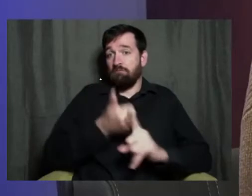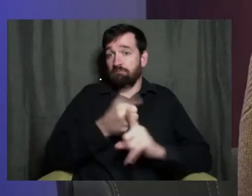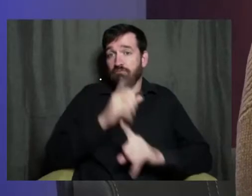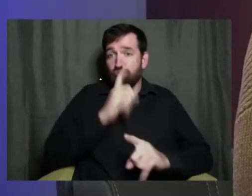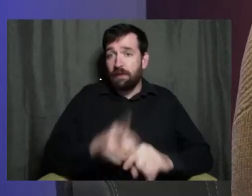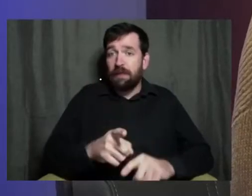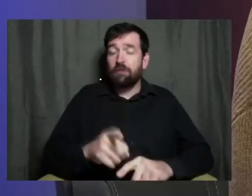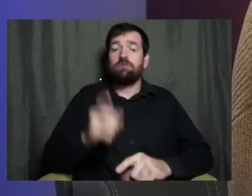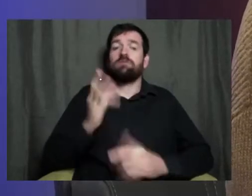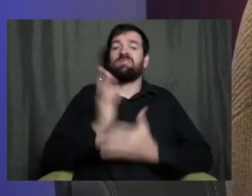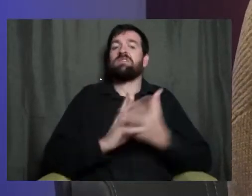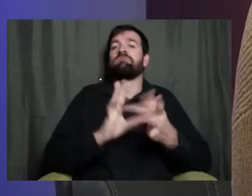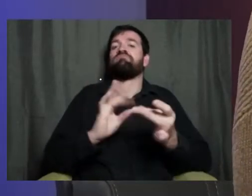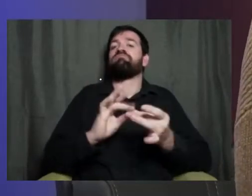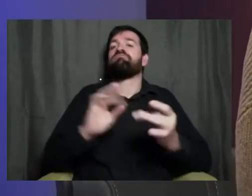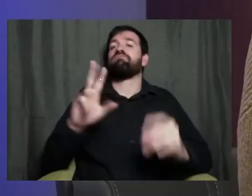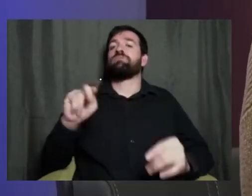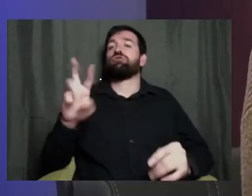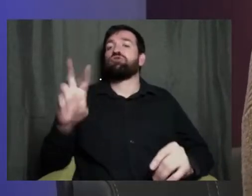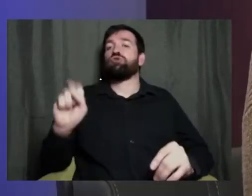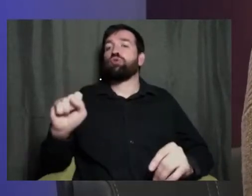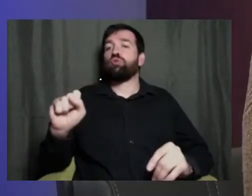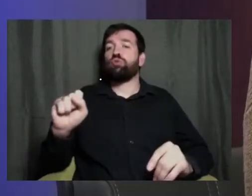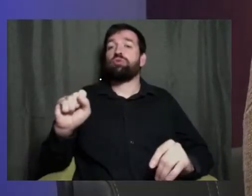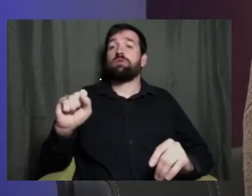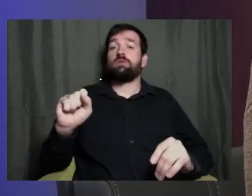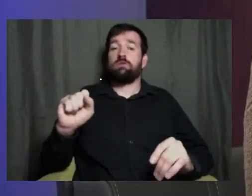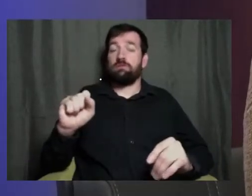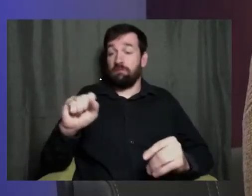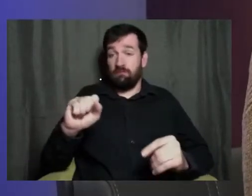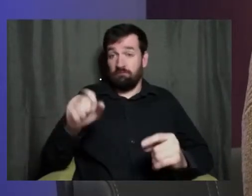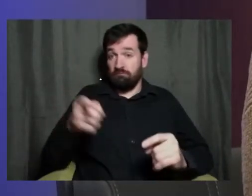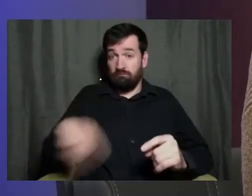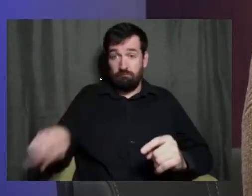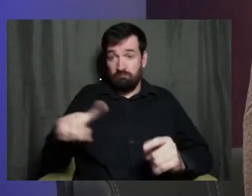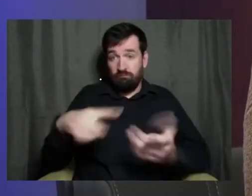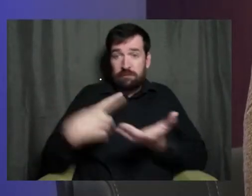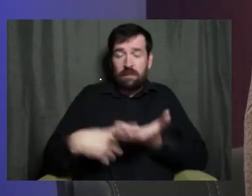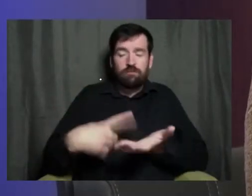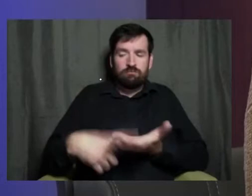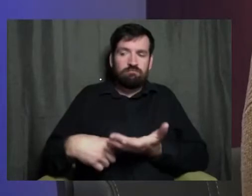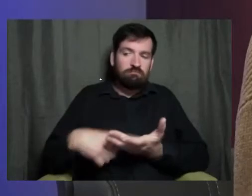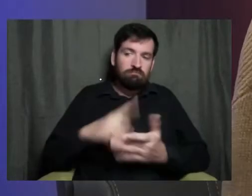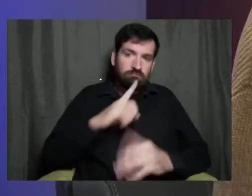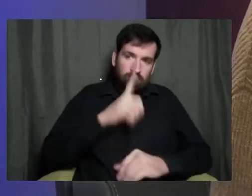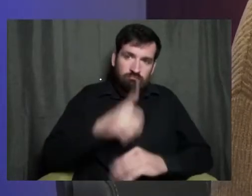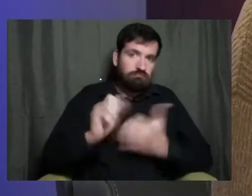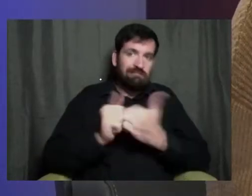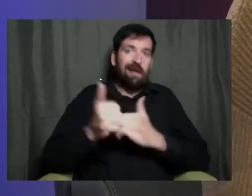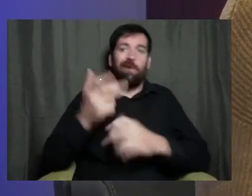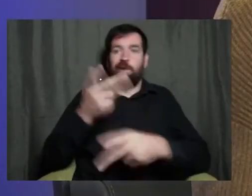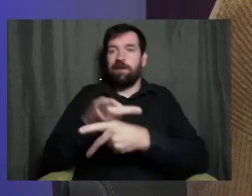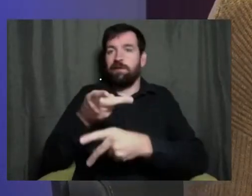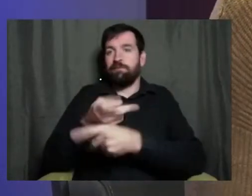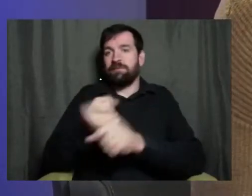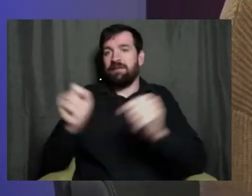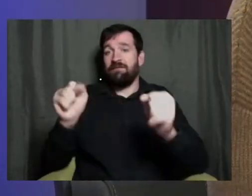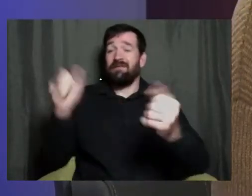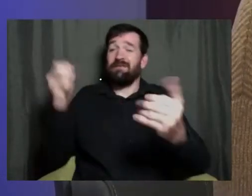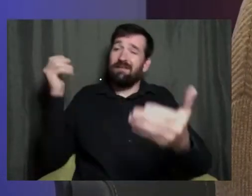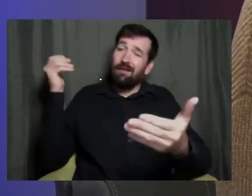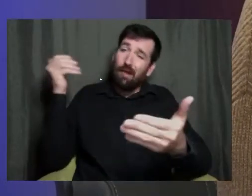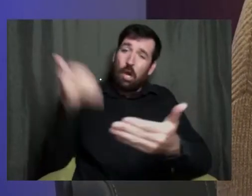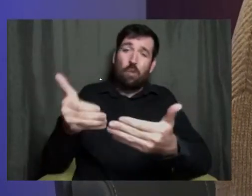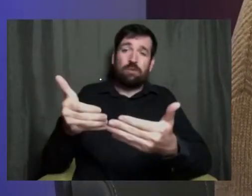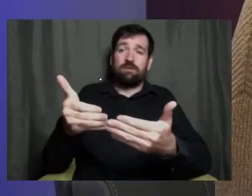on the TV about people being sick with COVID. And so for kiddos to have a discussion of this truly is what keeps you safe. This truly is what gets us closer to having